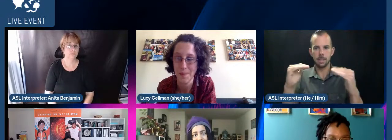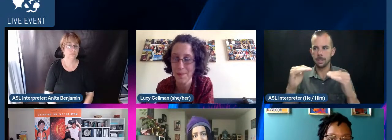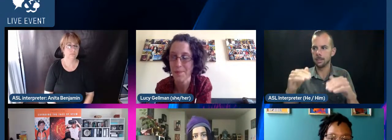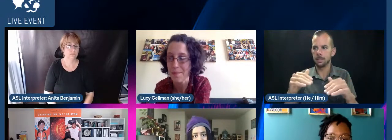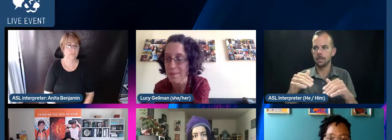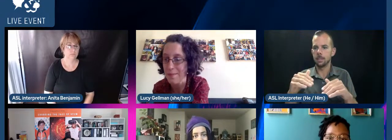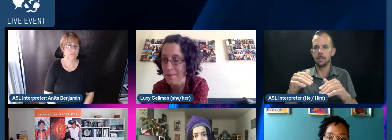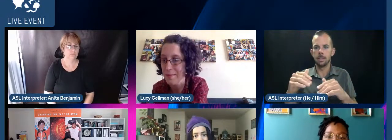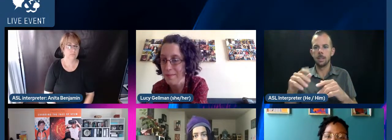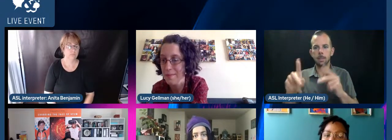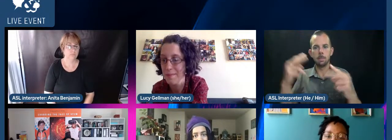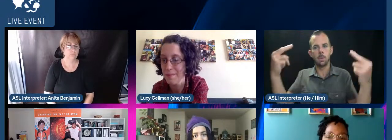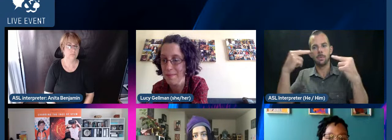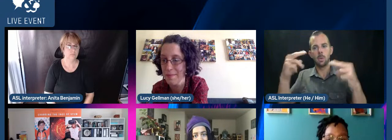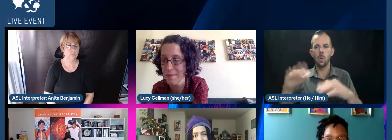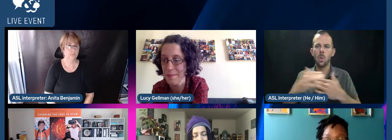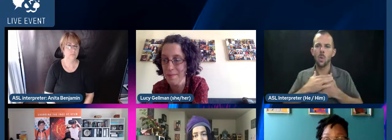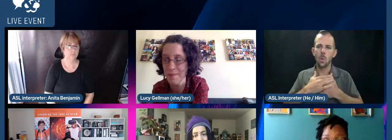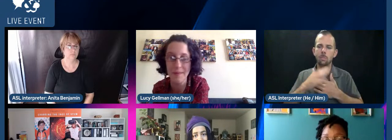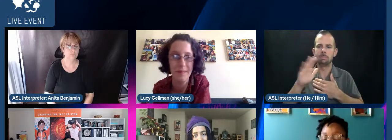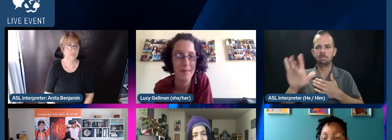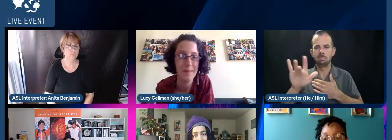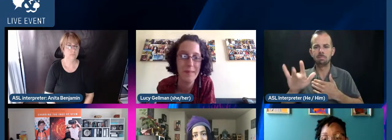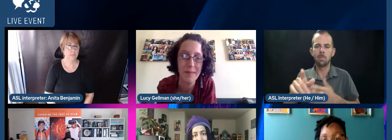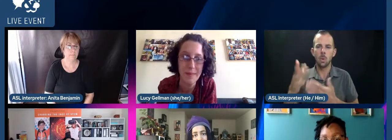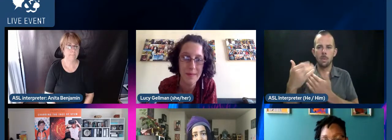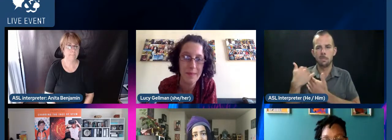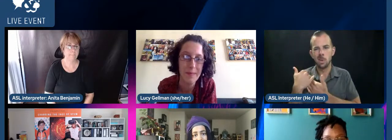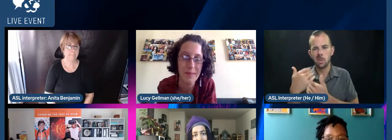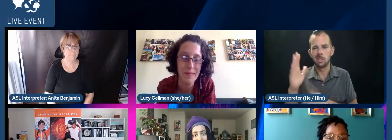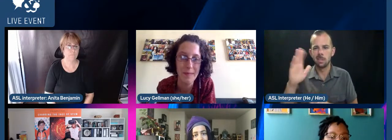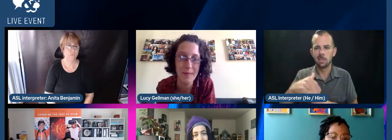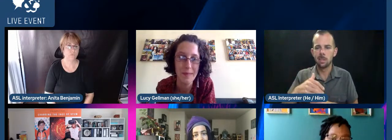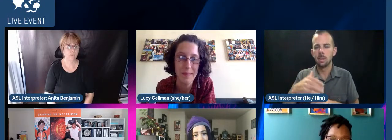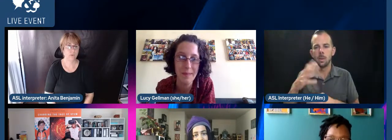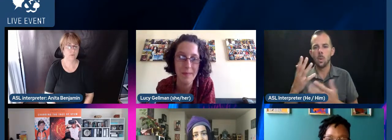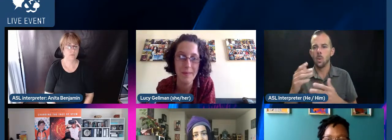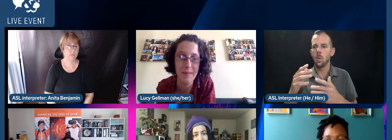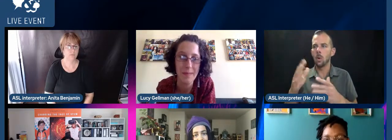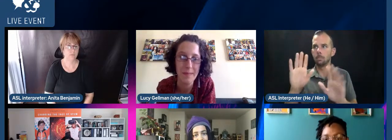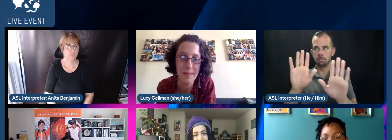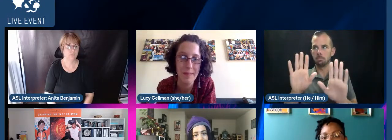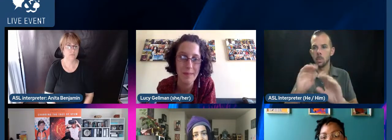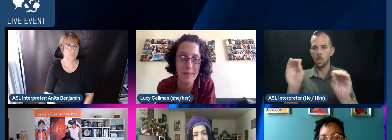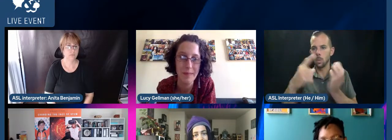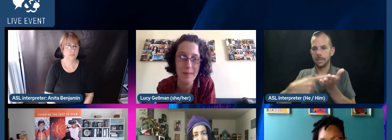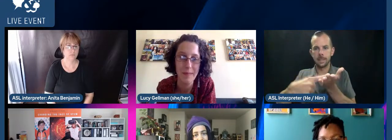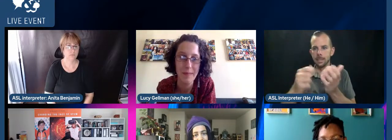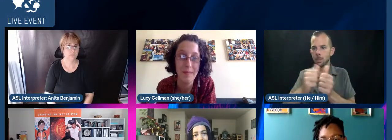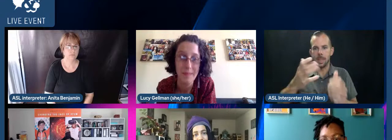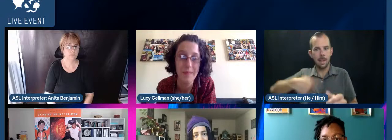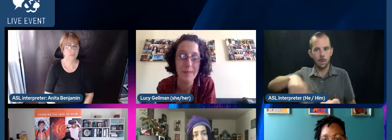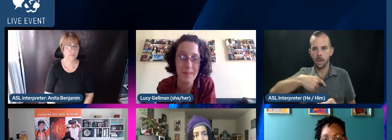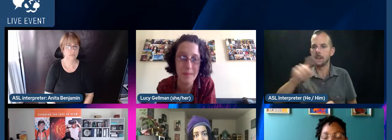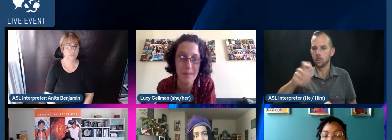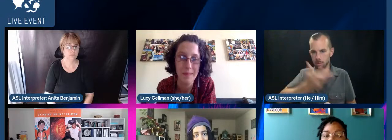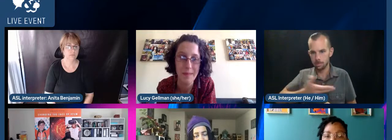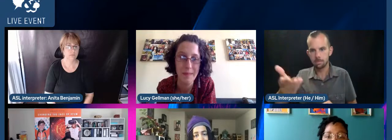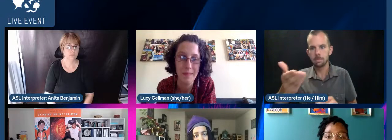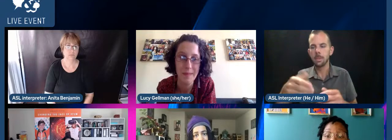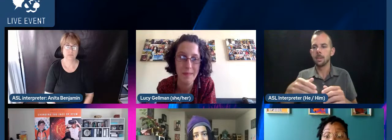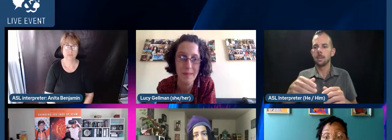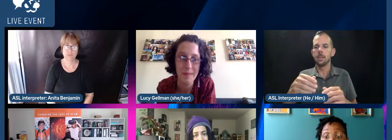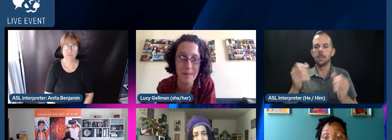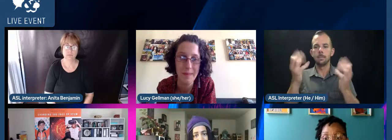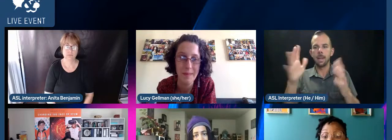as acceptable as you can be, people don't want it in their face. They don't want to know that you're disabled. They don't want to see a mobility aid. They don't want to have to provide accessibility. They